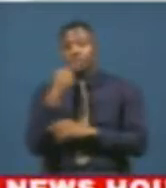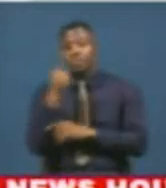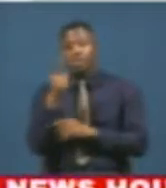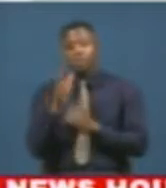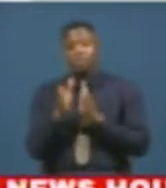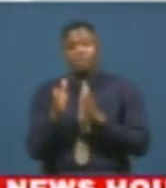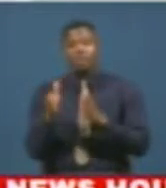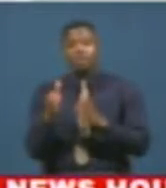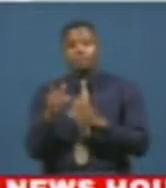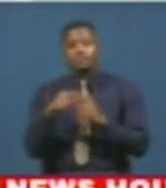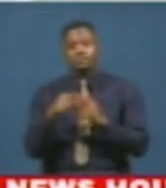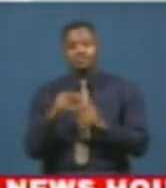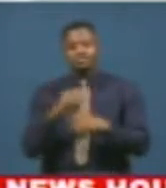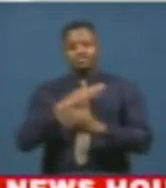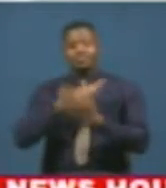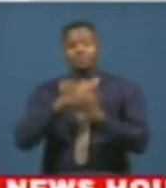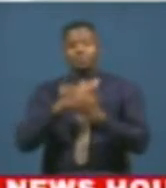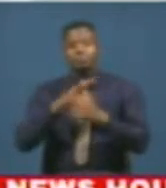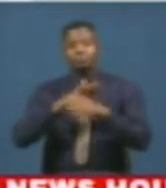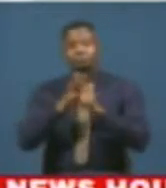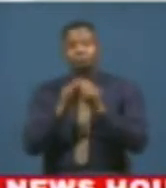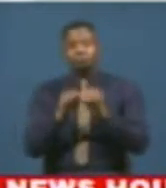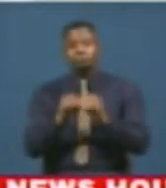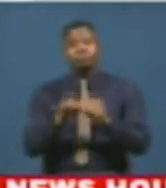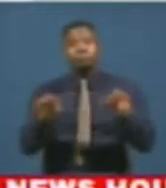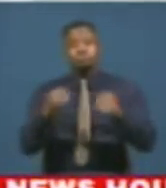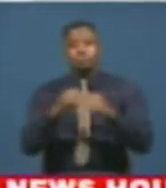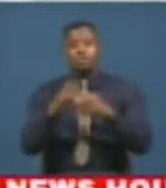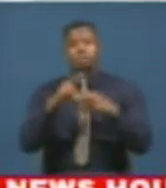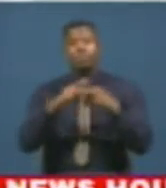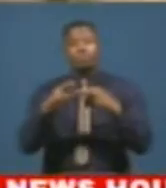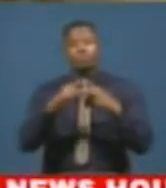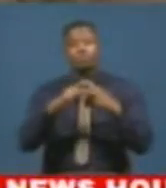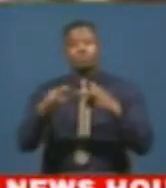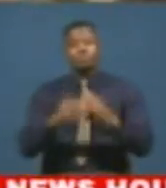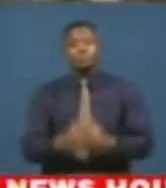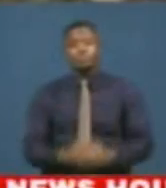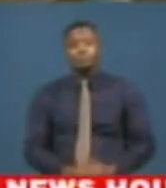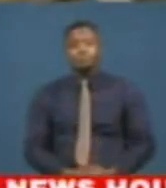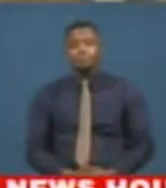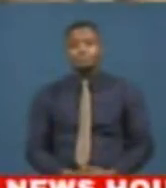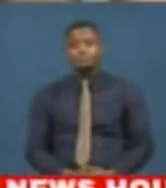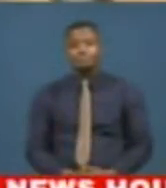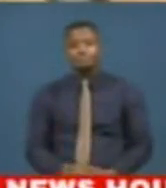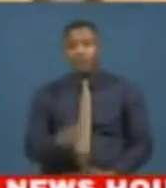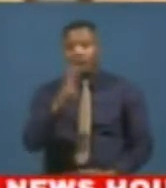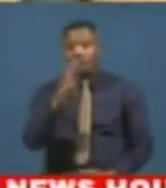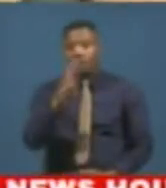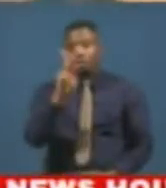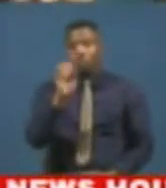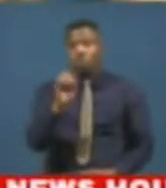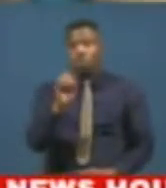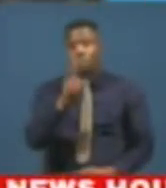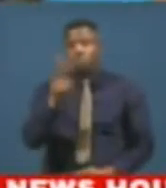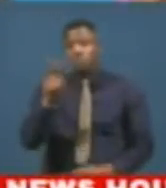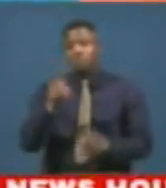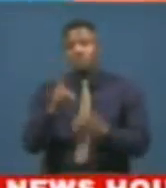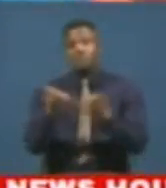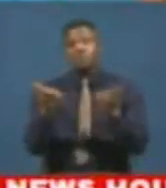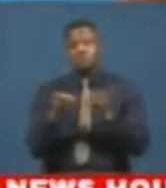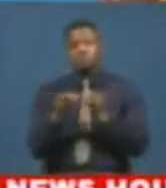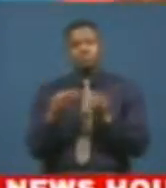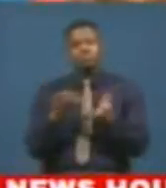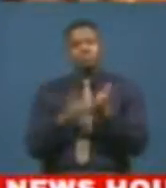to curb the spread of the coronavirus in the region. The Boku West District has so far recorded